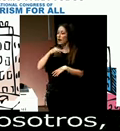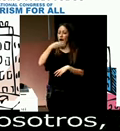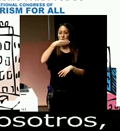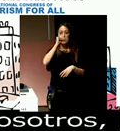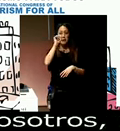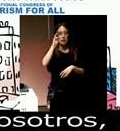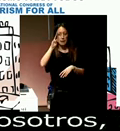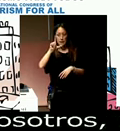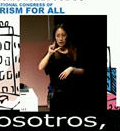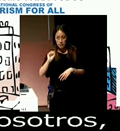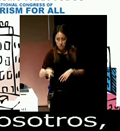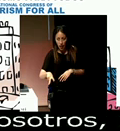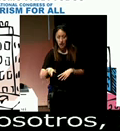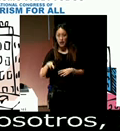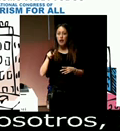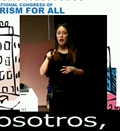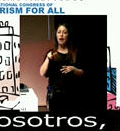It's a French agence.